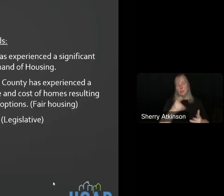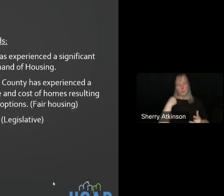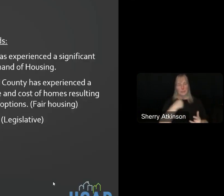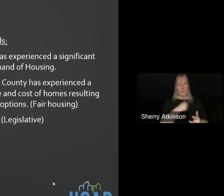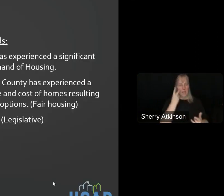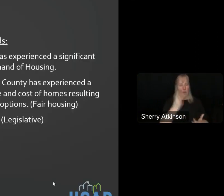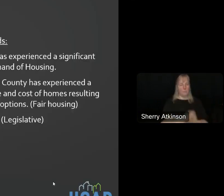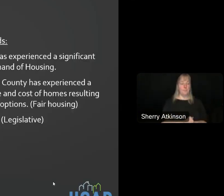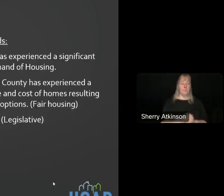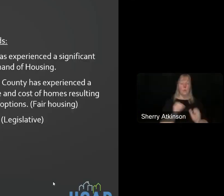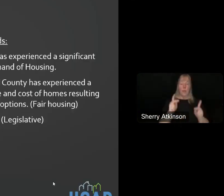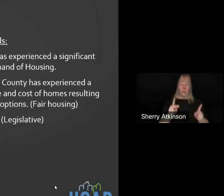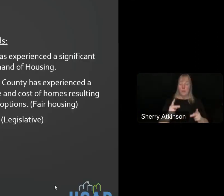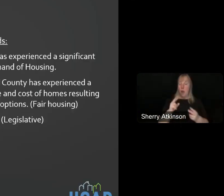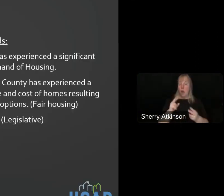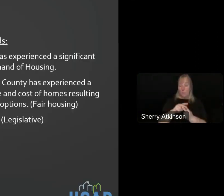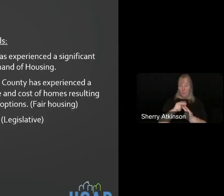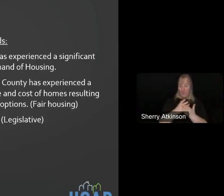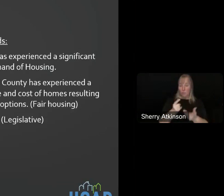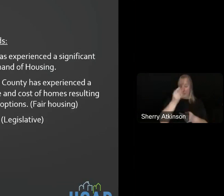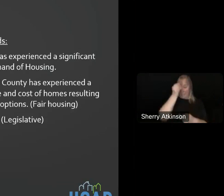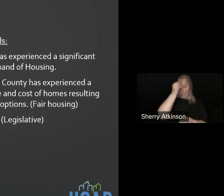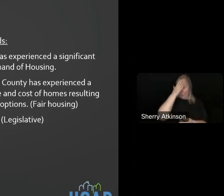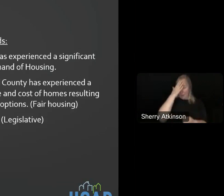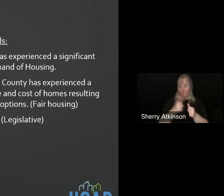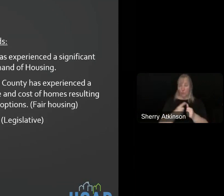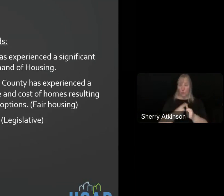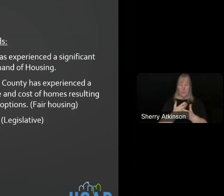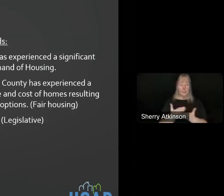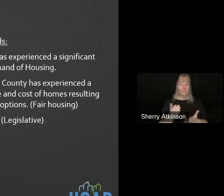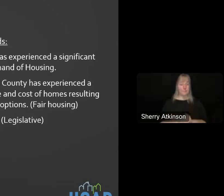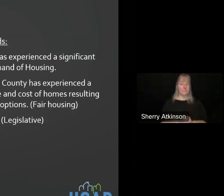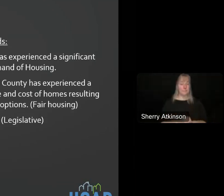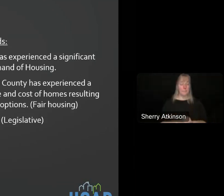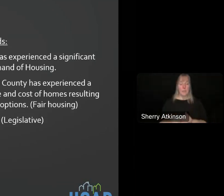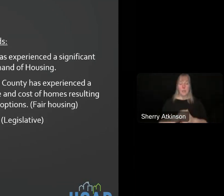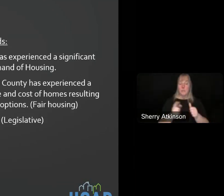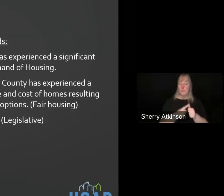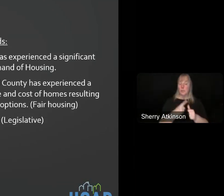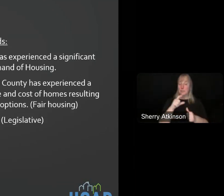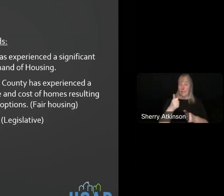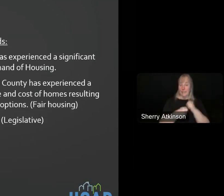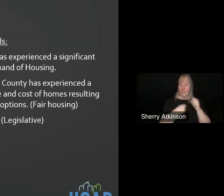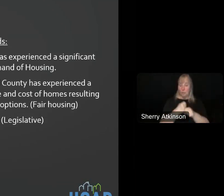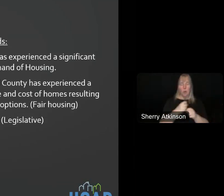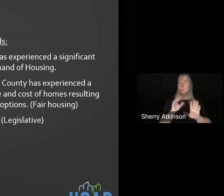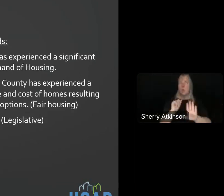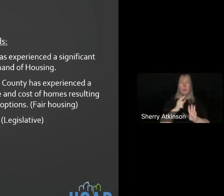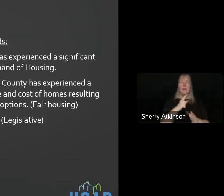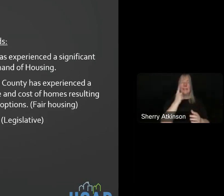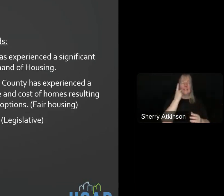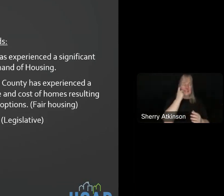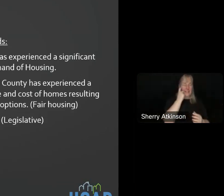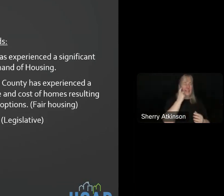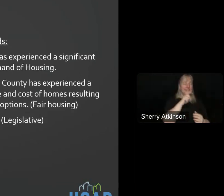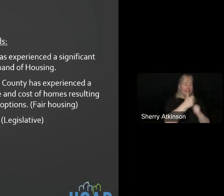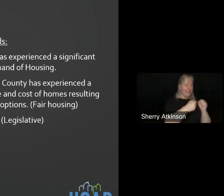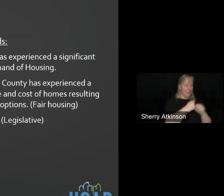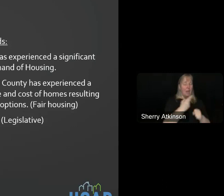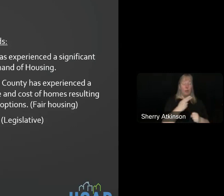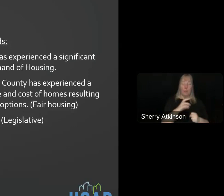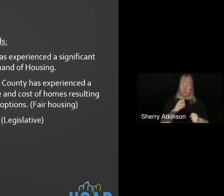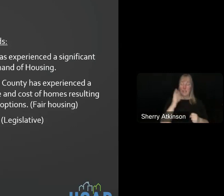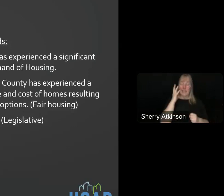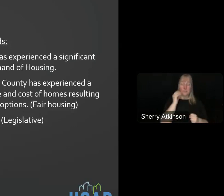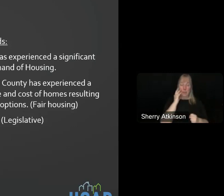Okay, just a couple things to keep in mind, first of all. And in the first 10 years, in the last 10 years, Howard County has experienced pretty much